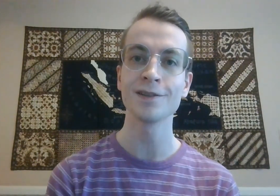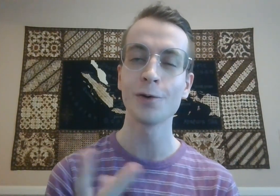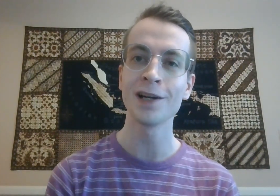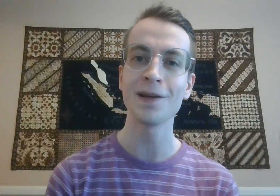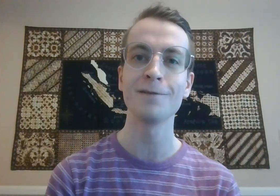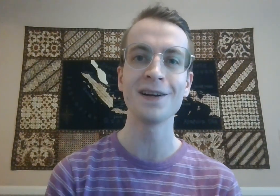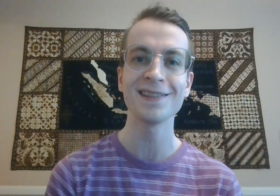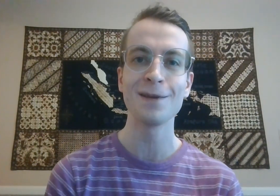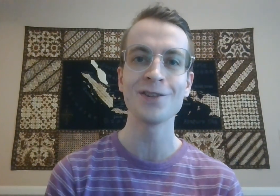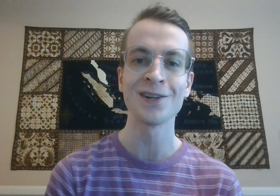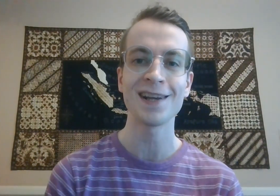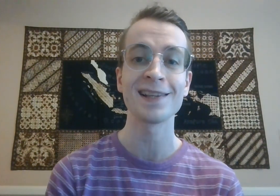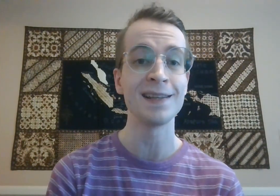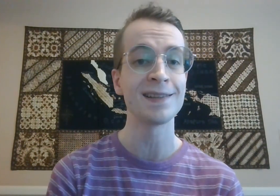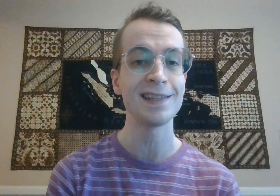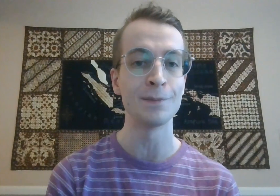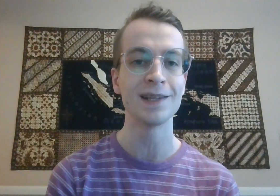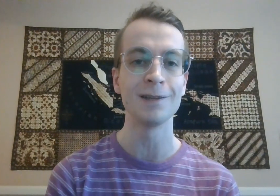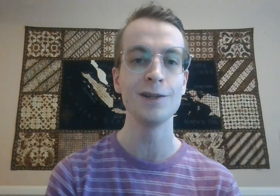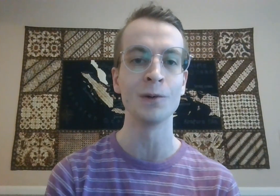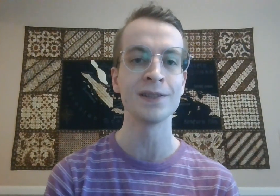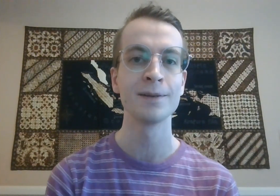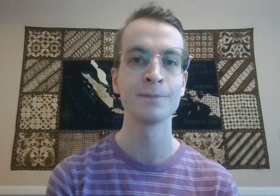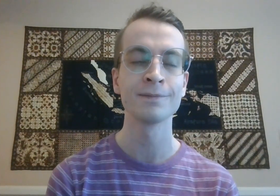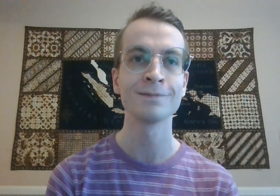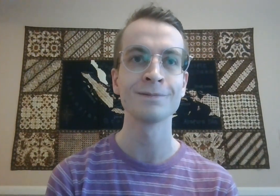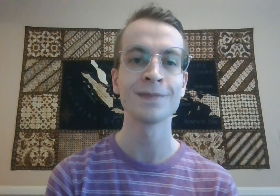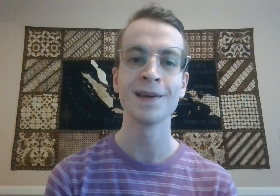experiences growing up in the very same church as these esteemed individuals.